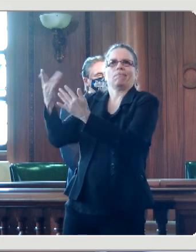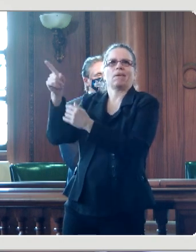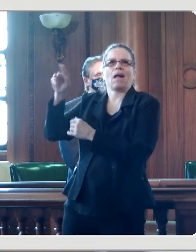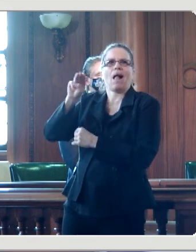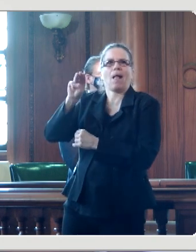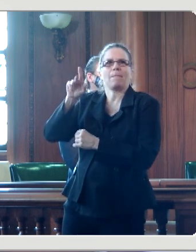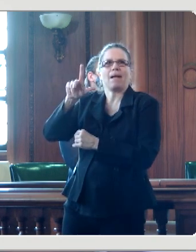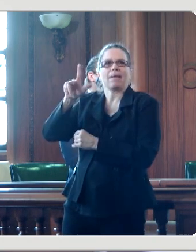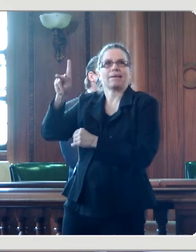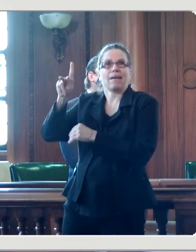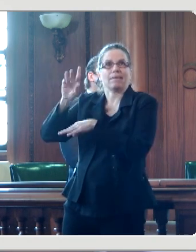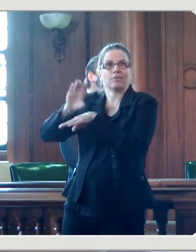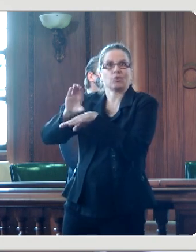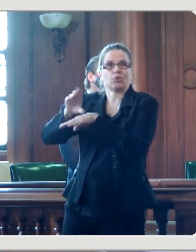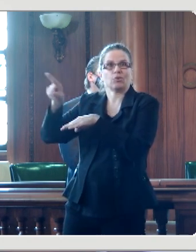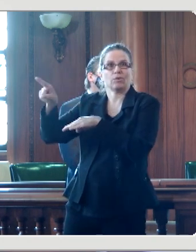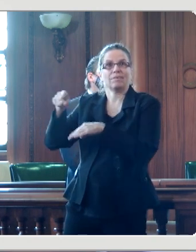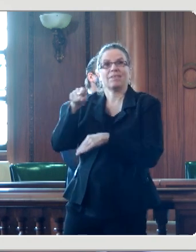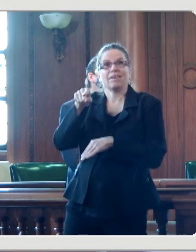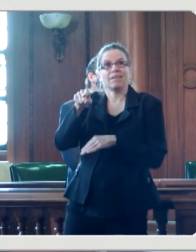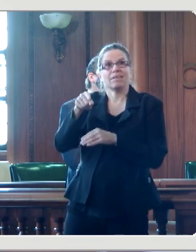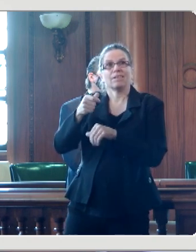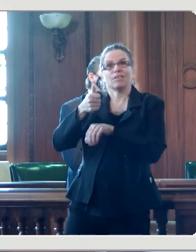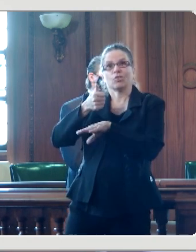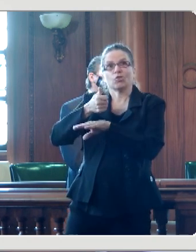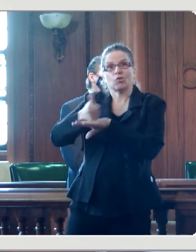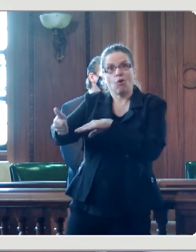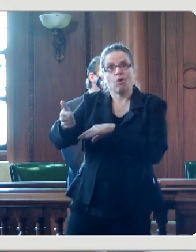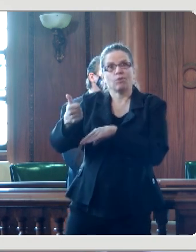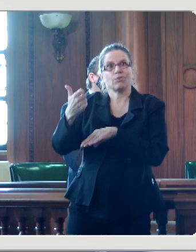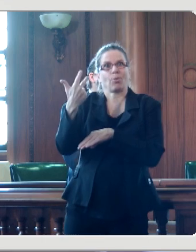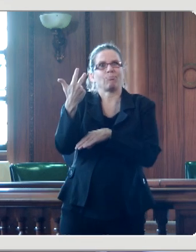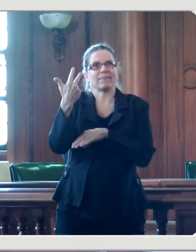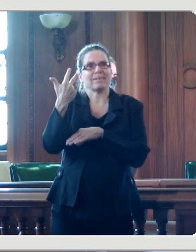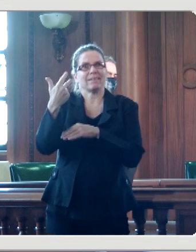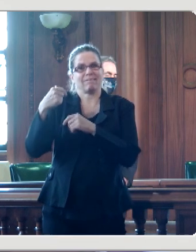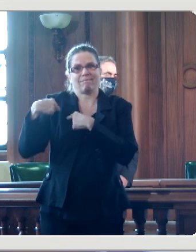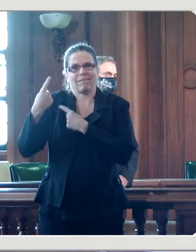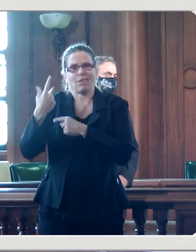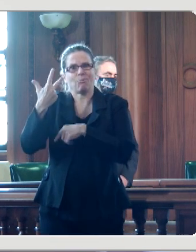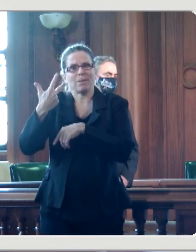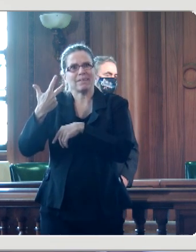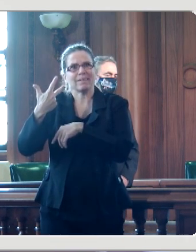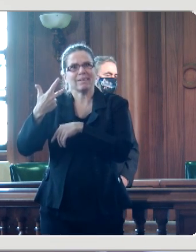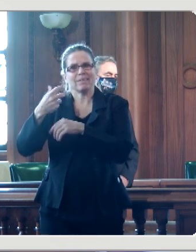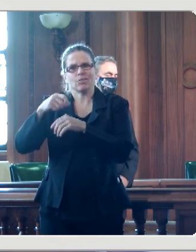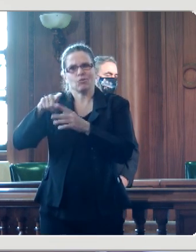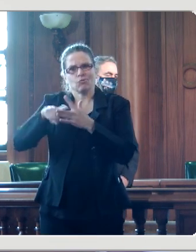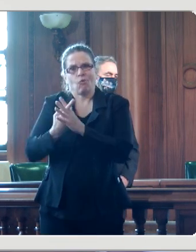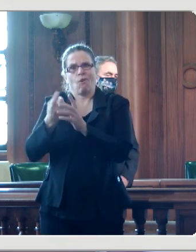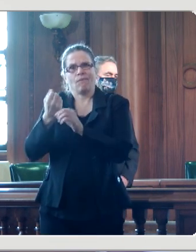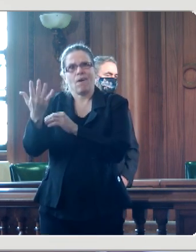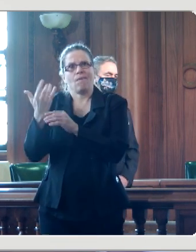this time. The investigation is still ongoing with the main church fire that happened on the 28th.